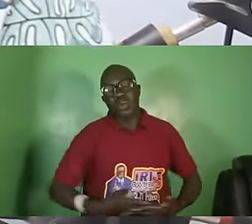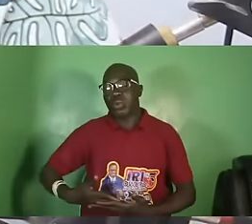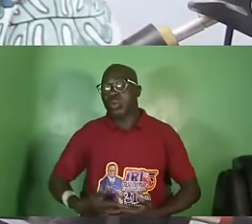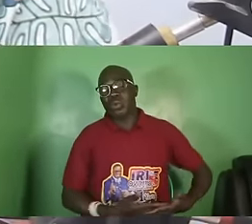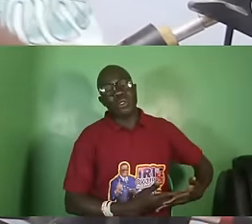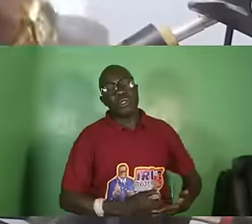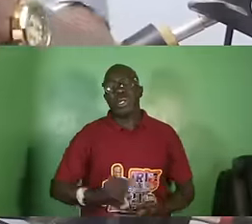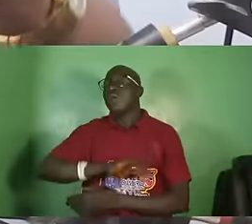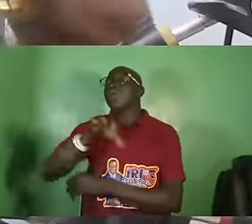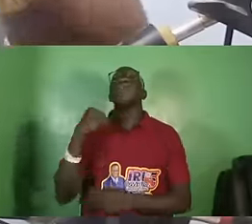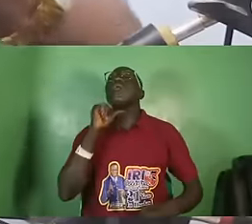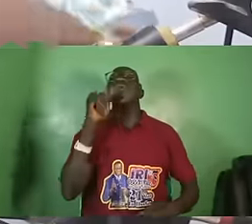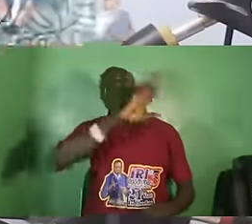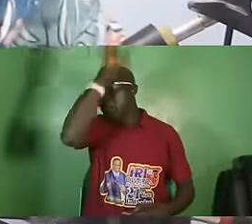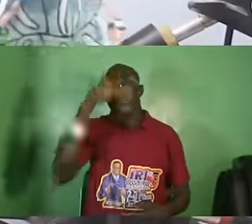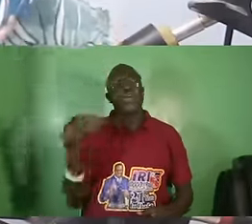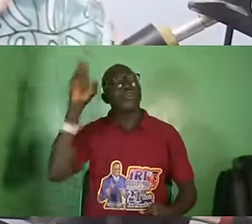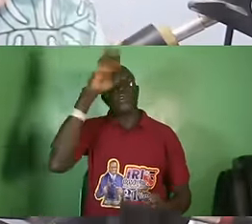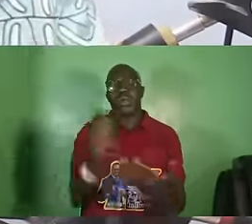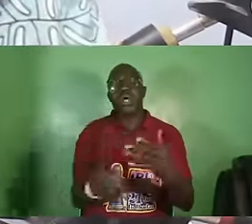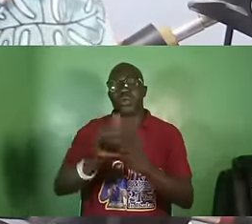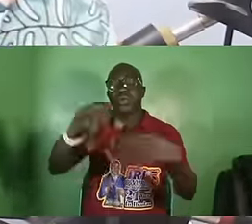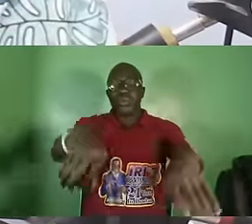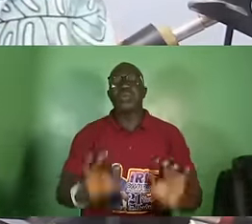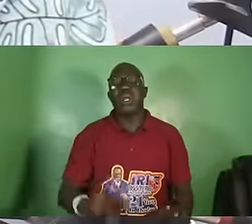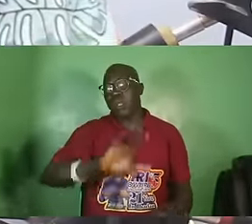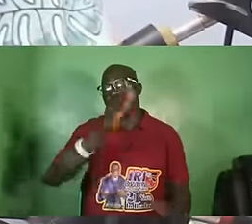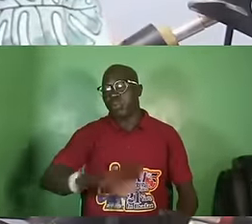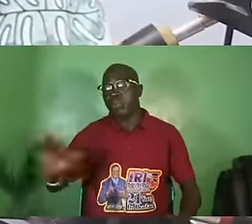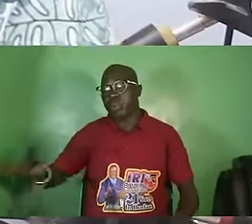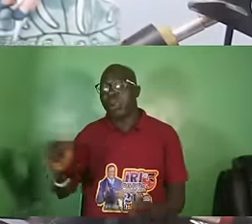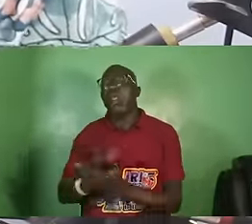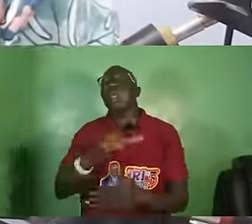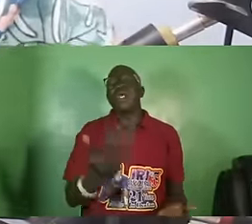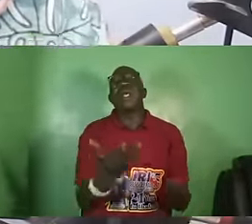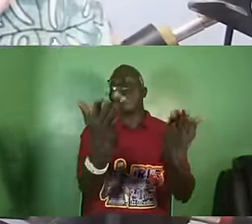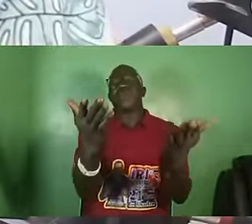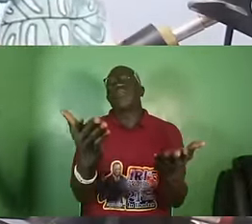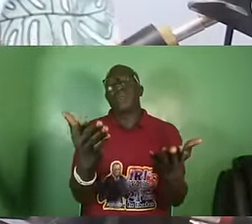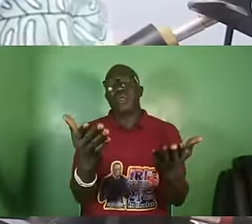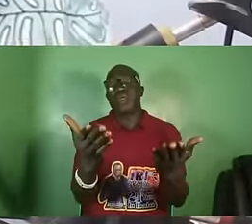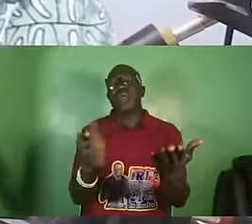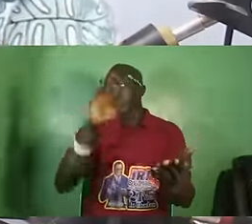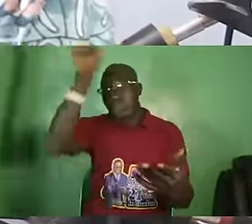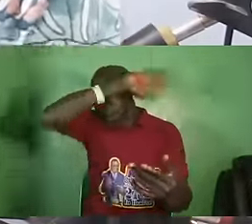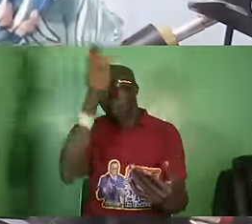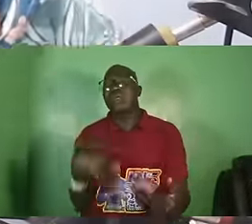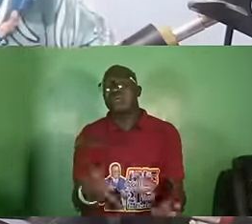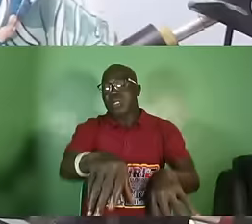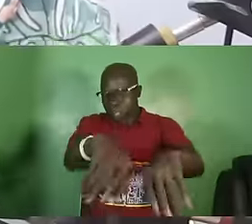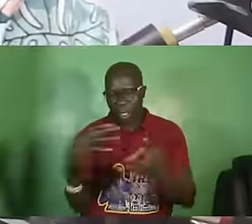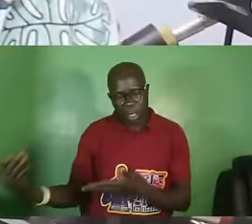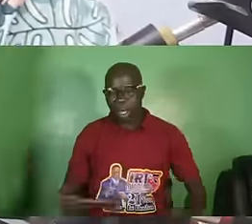You need to carry your children. Oh, lift your way issue. Amen. You need to bury your baby. Oh, what are test what here? That ain't you stressful. Oh, lift your gbe oku omo.